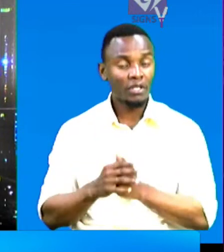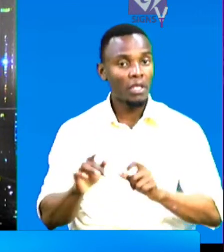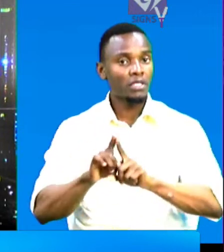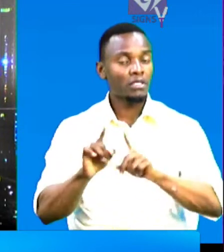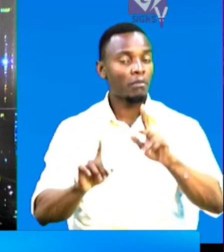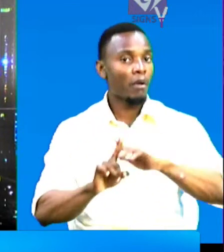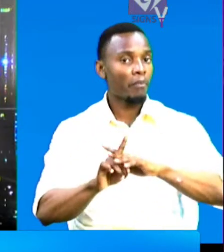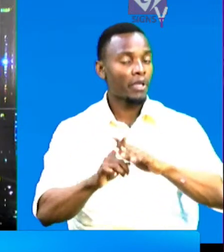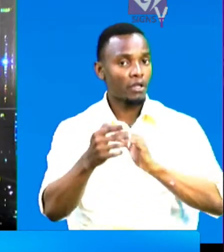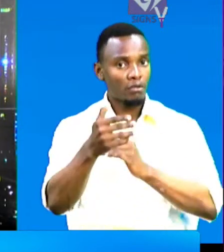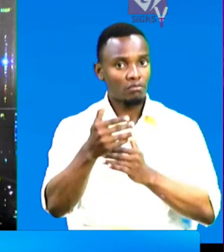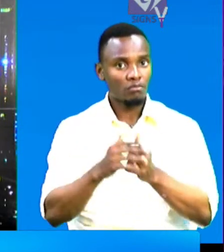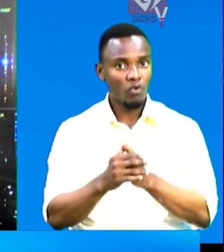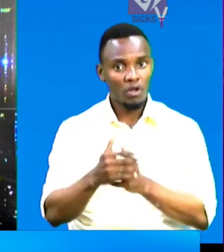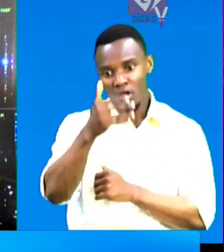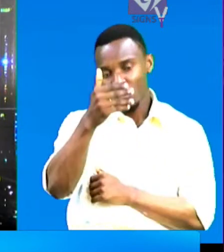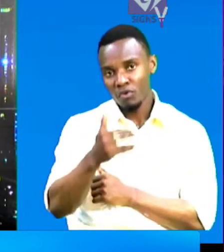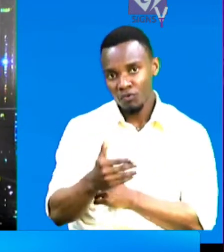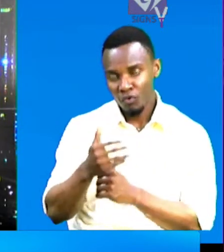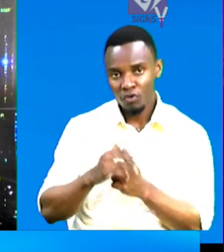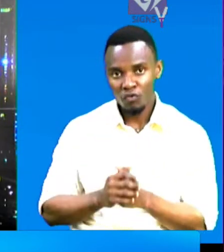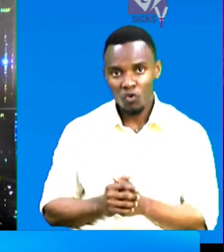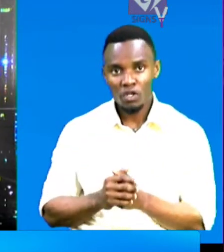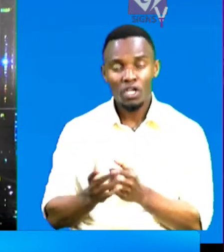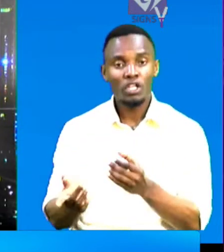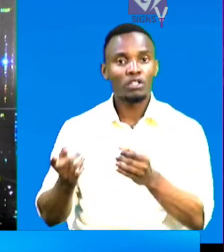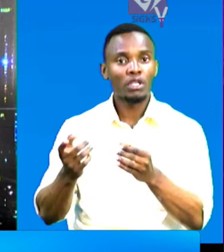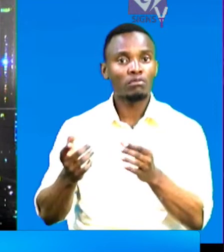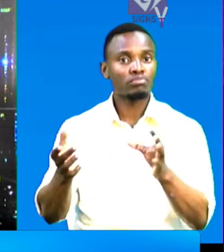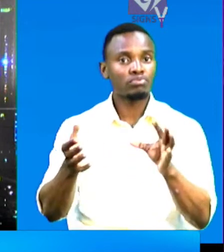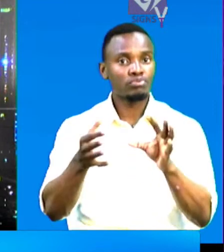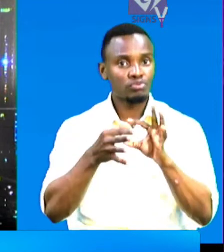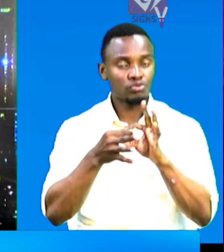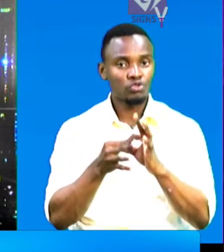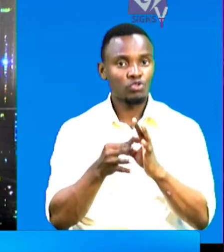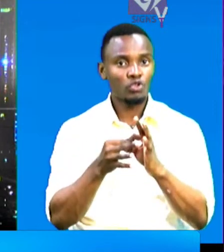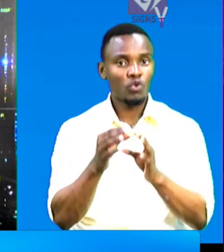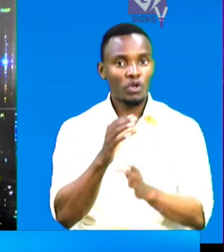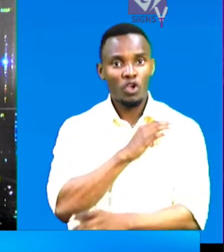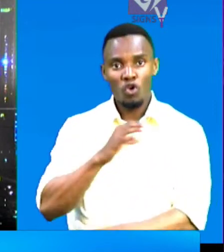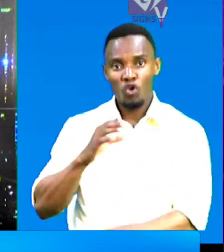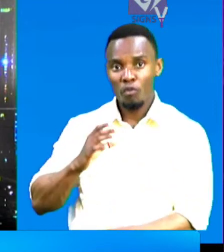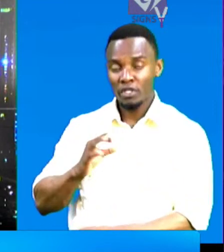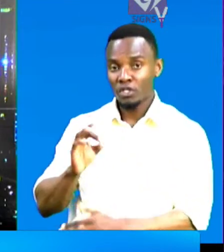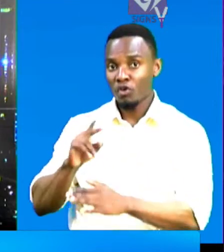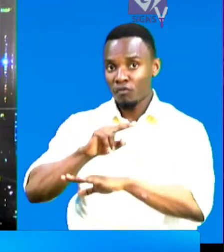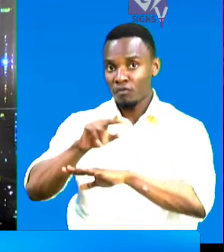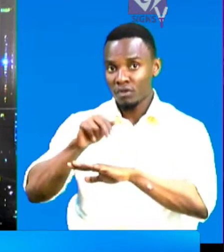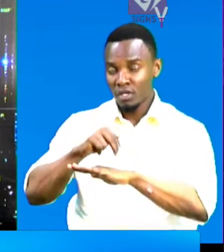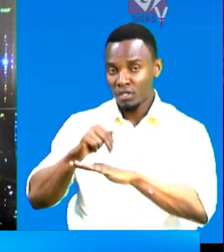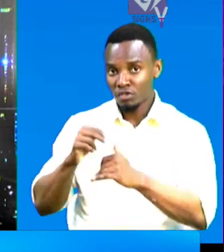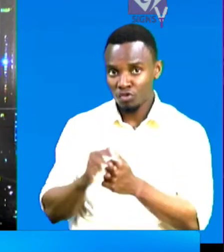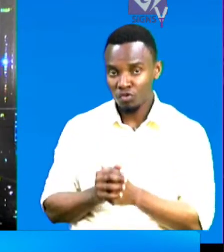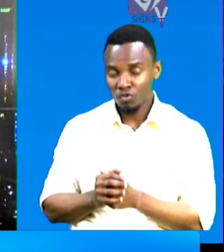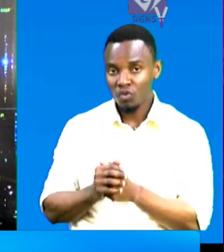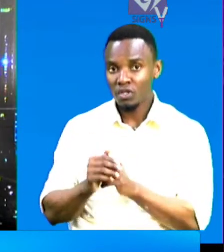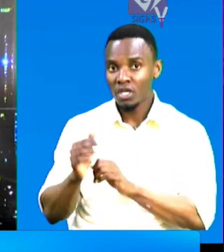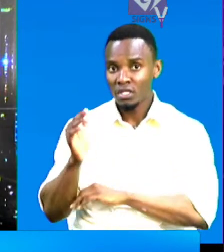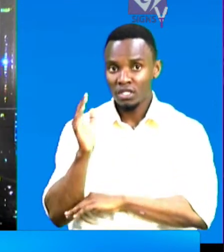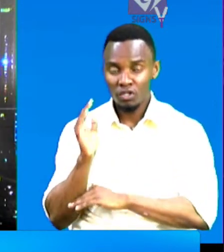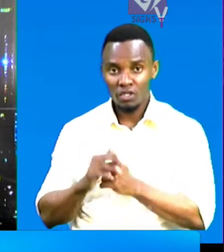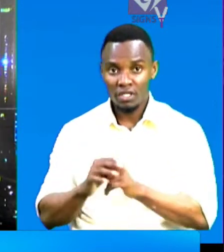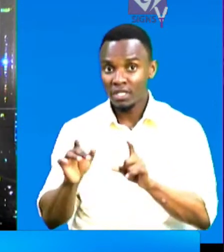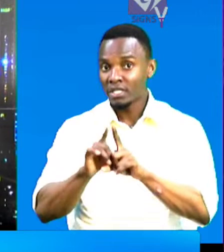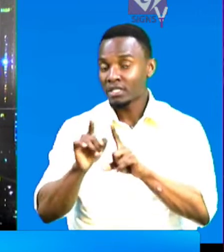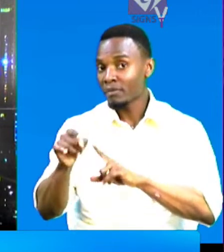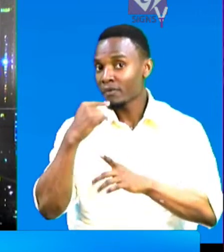Joint Committee of National Security and Administration from the bicameral House, CS Kindiki